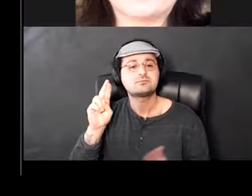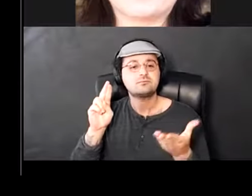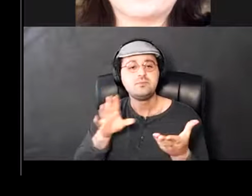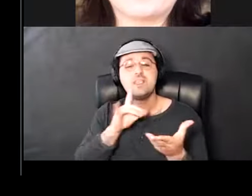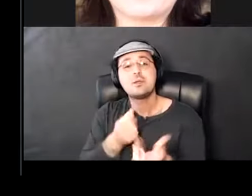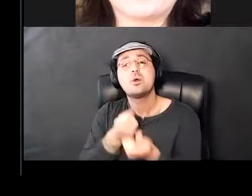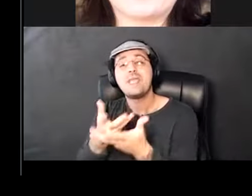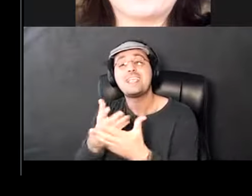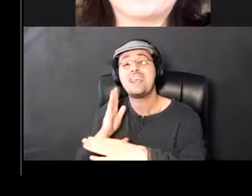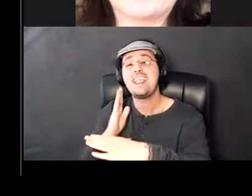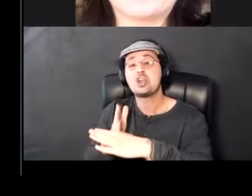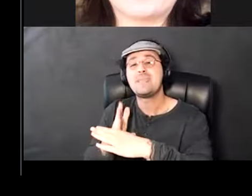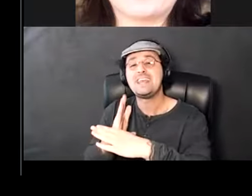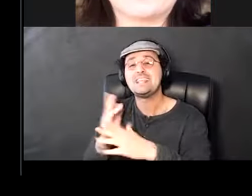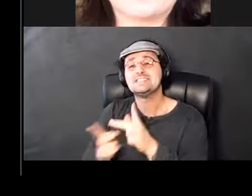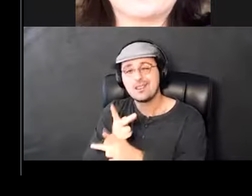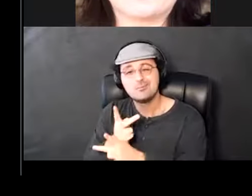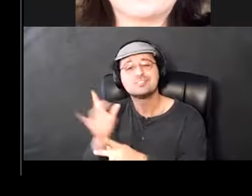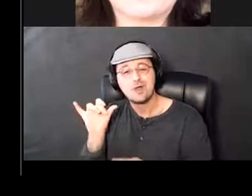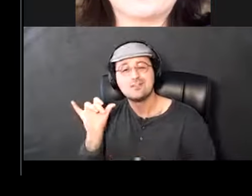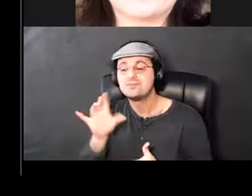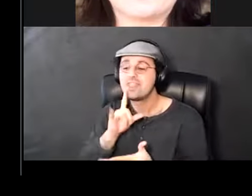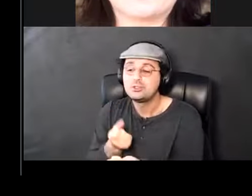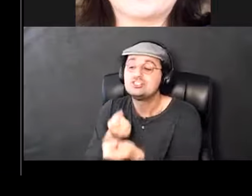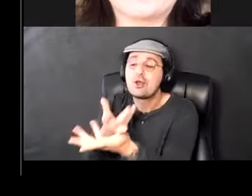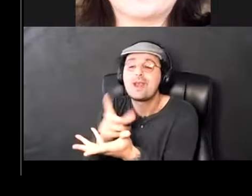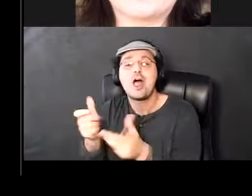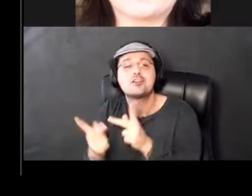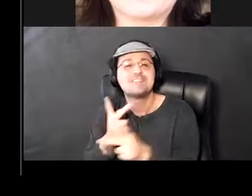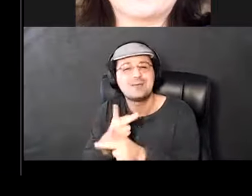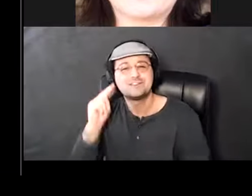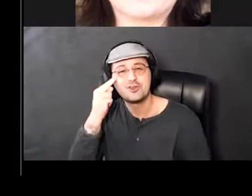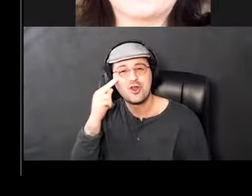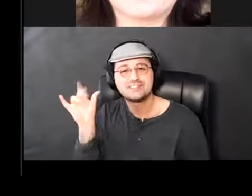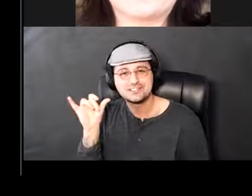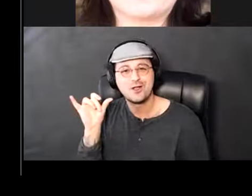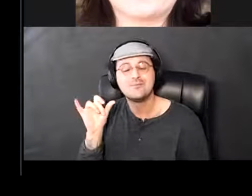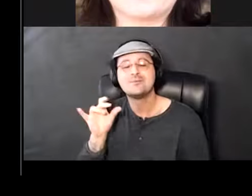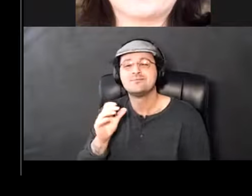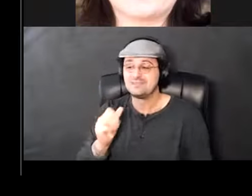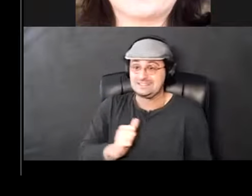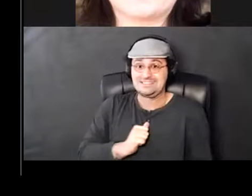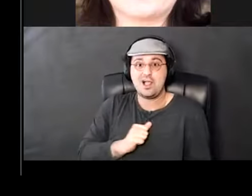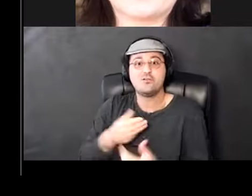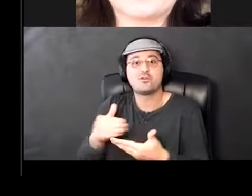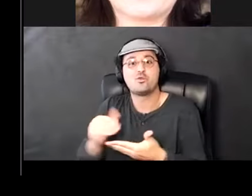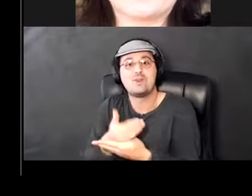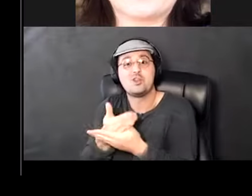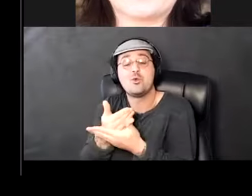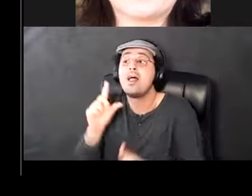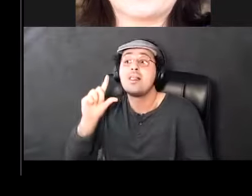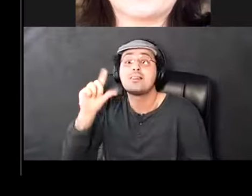intermediate precursor type that will generate other kinds of neurons, and they can self-renew. And then later in development,